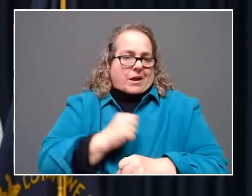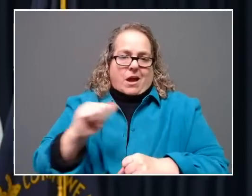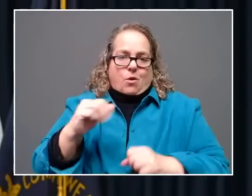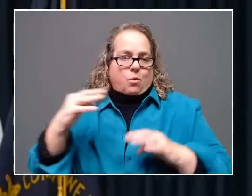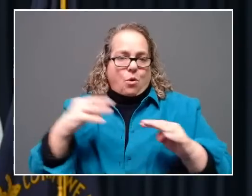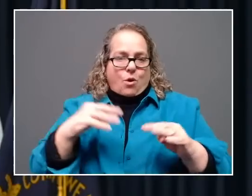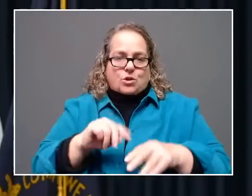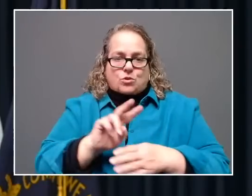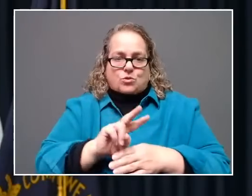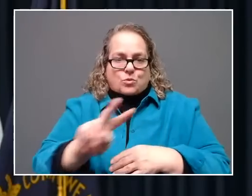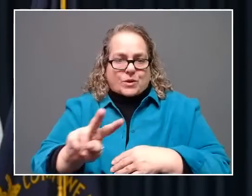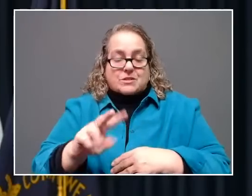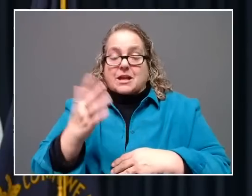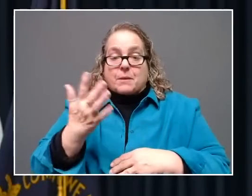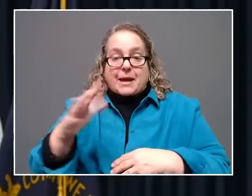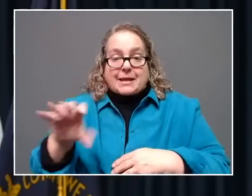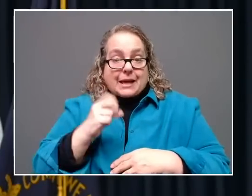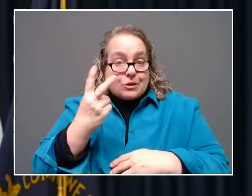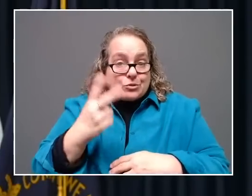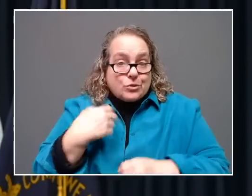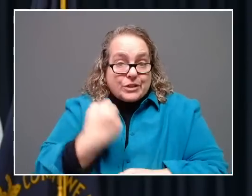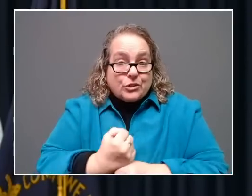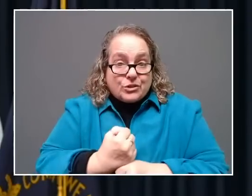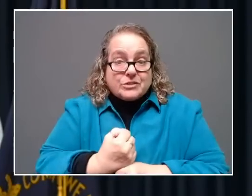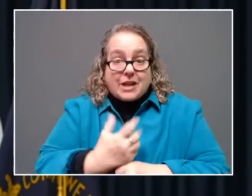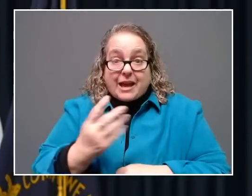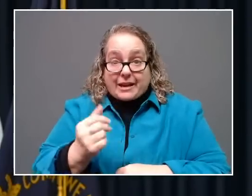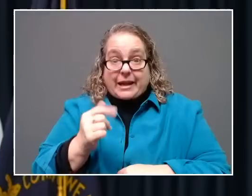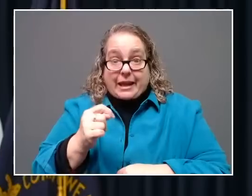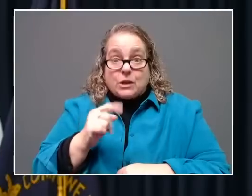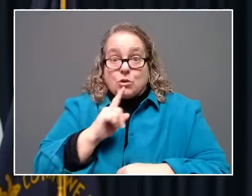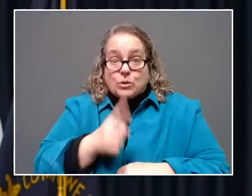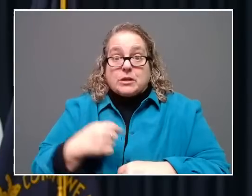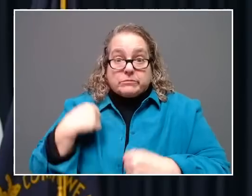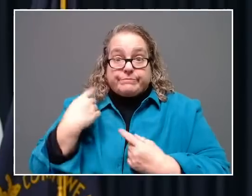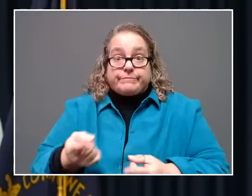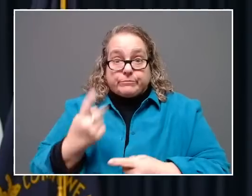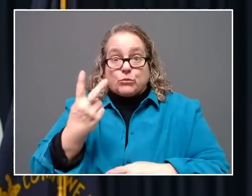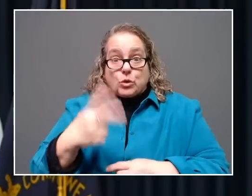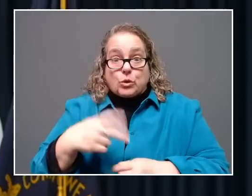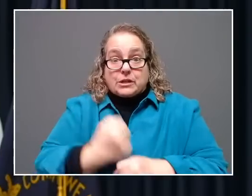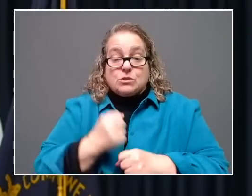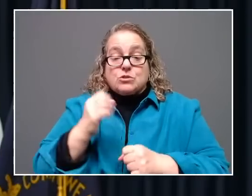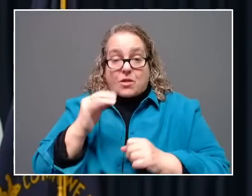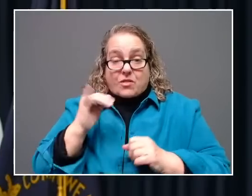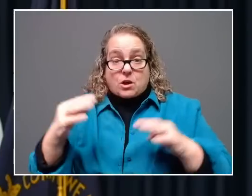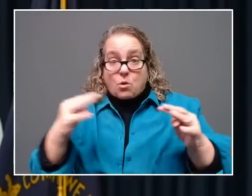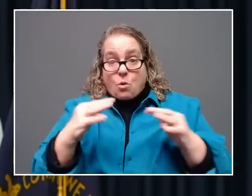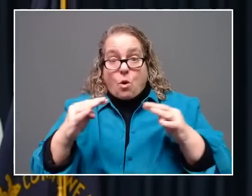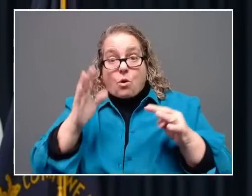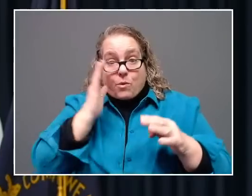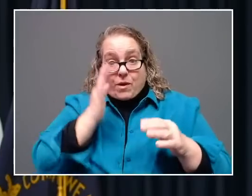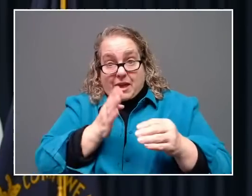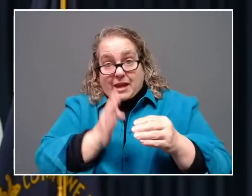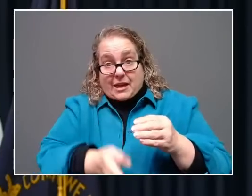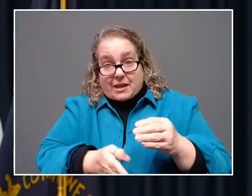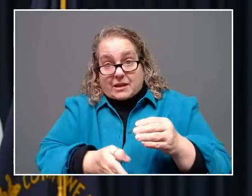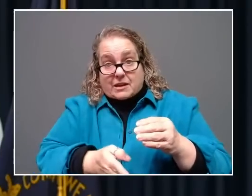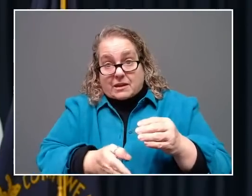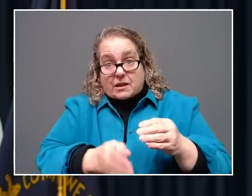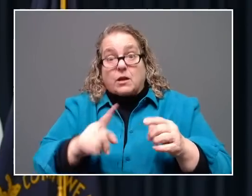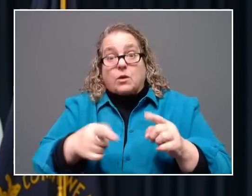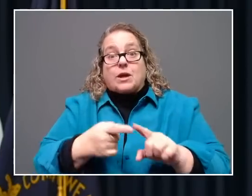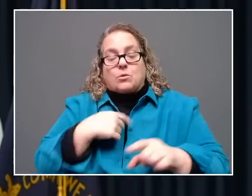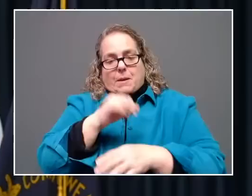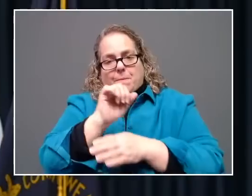take 2 years. And that's what it's been. And this war will end when we beat the virus or it becomes fully endemic.